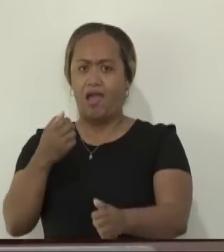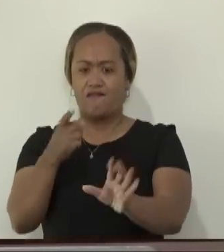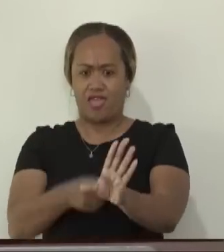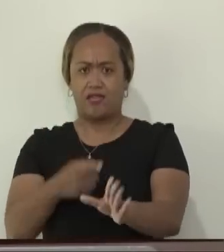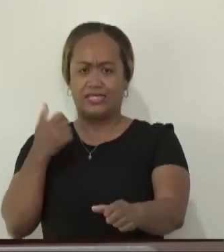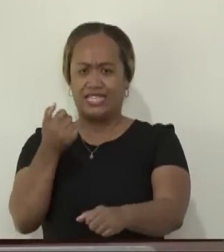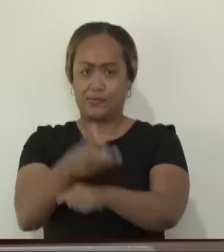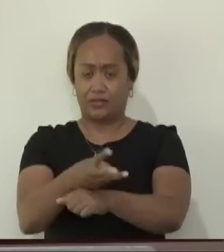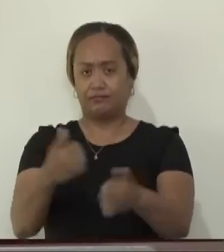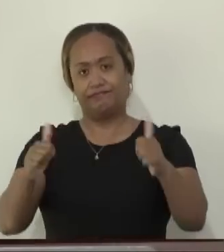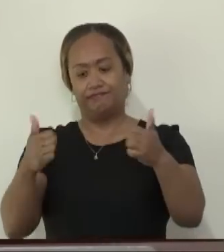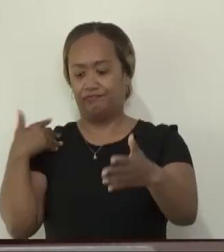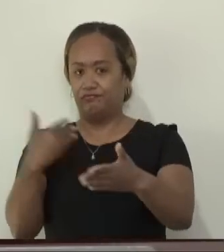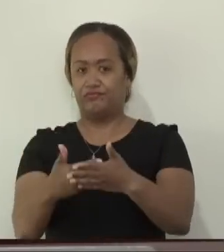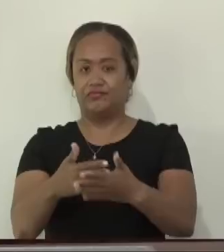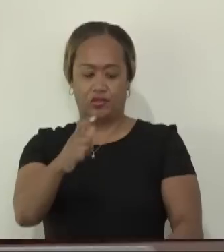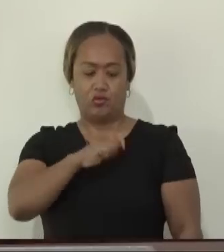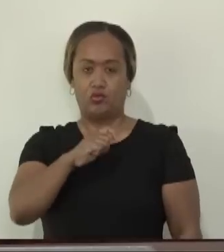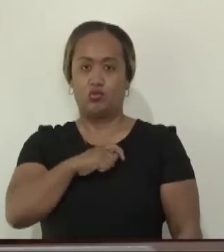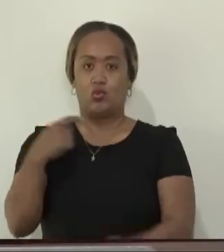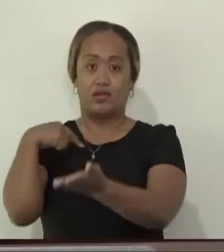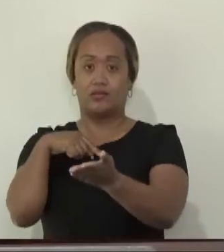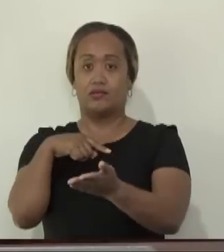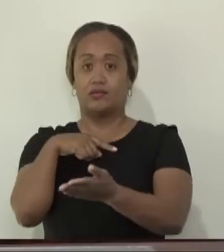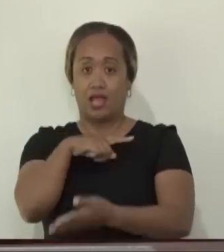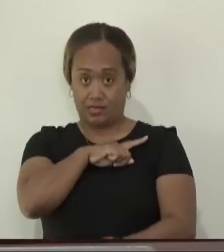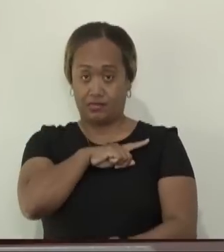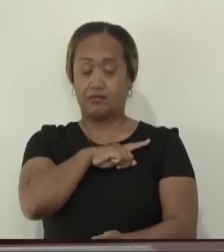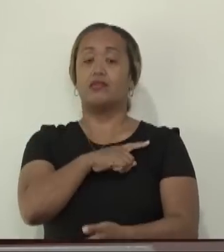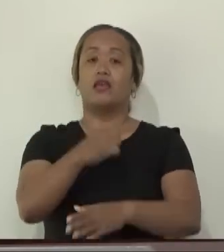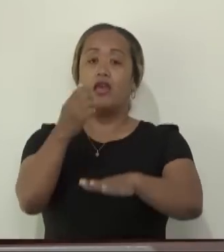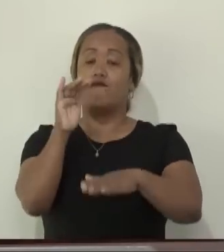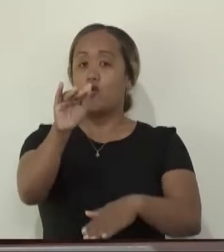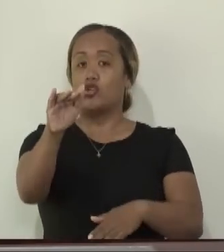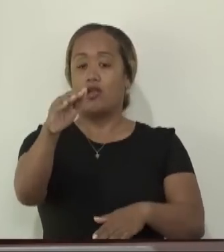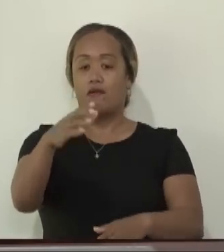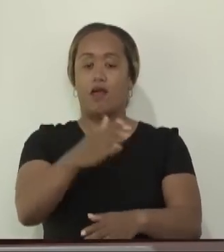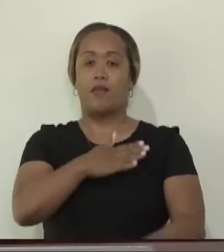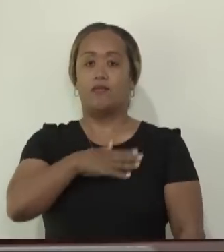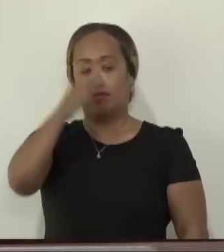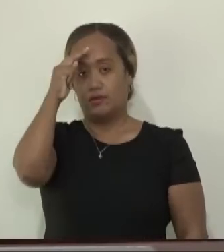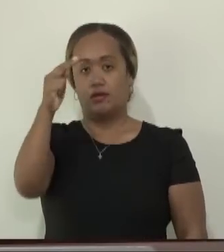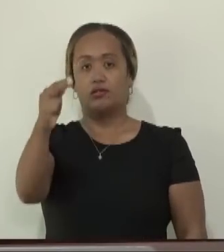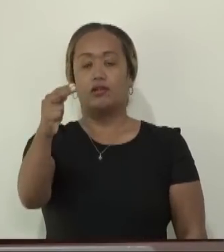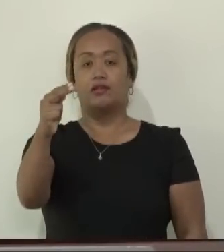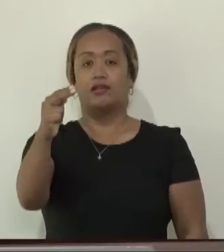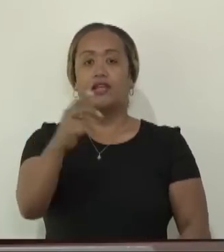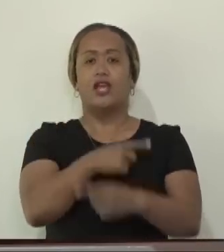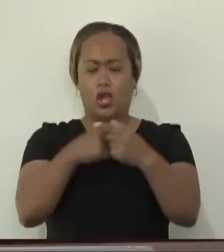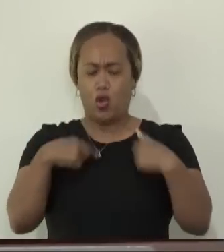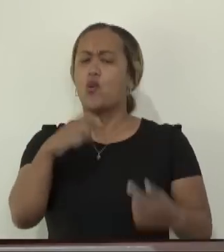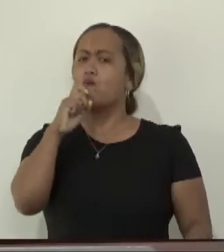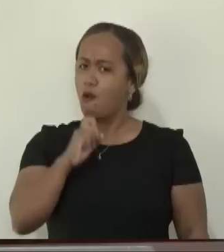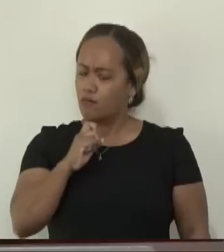passed since you entrusted to us the future of our beloved nation. We promised